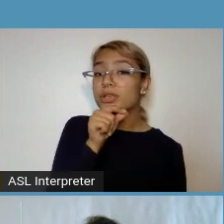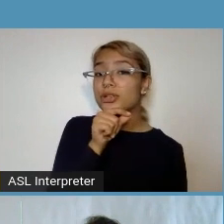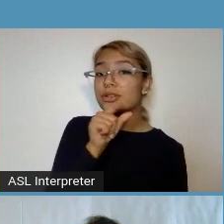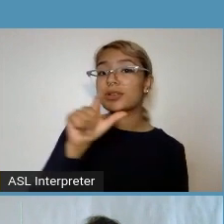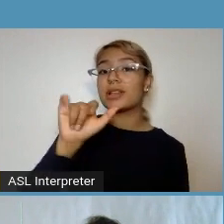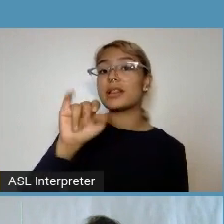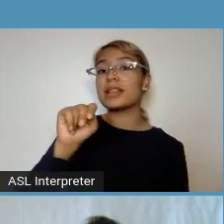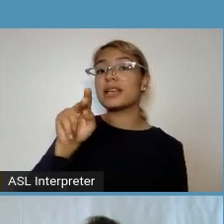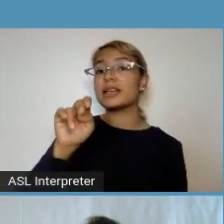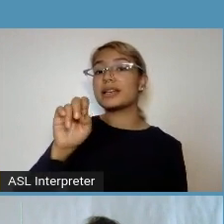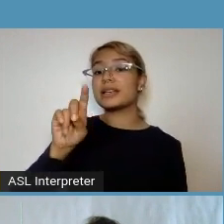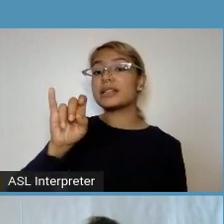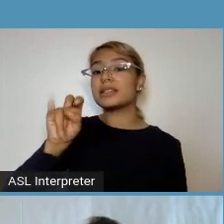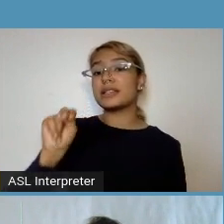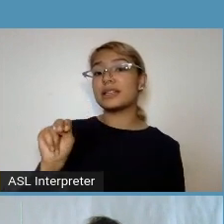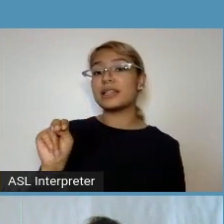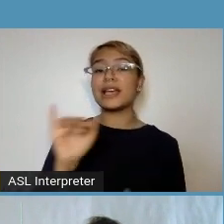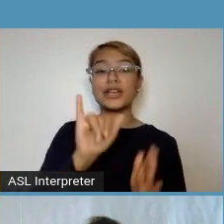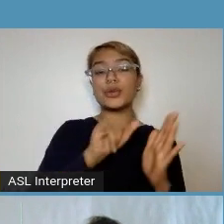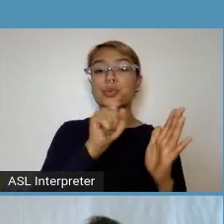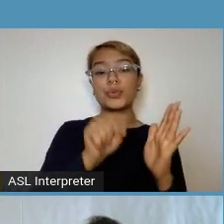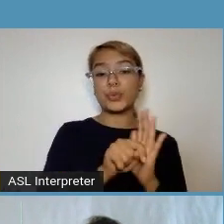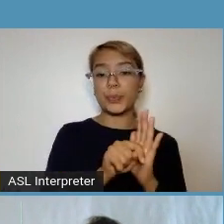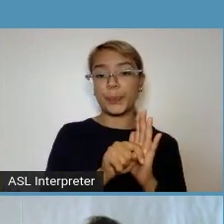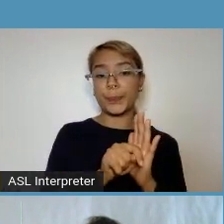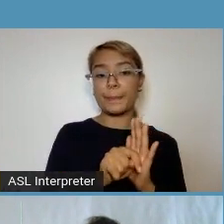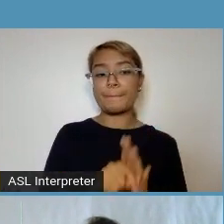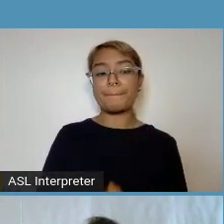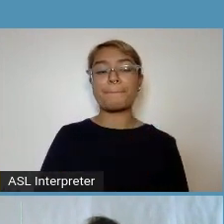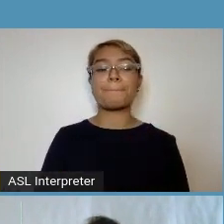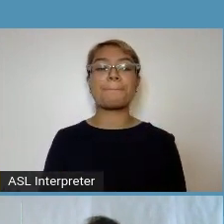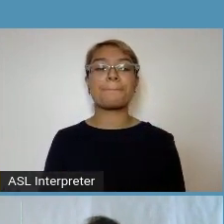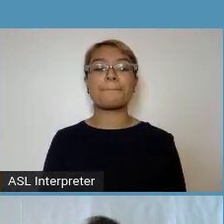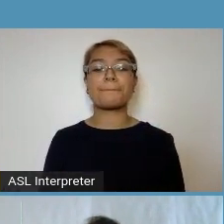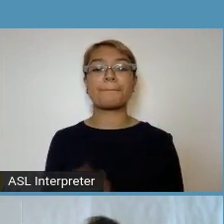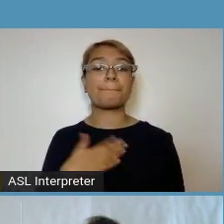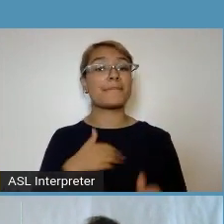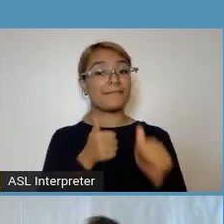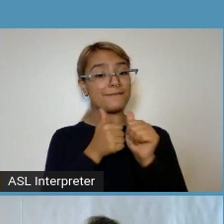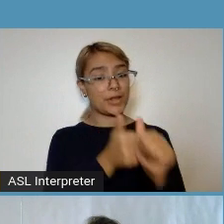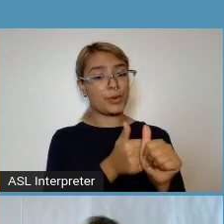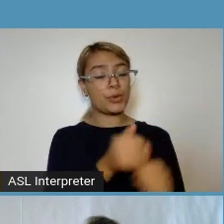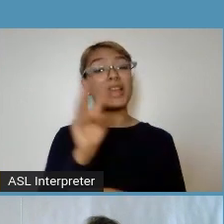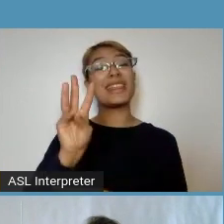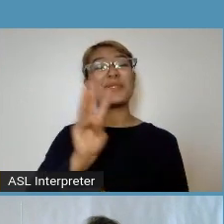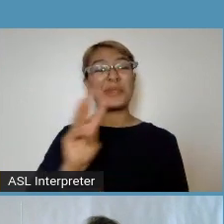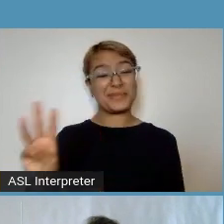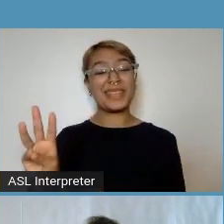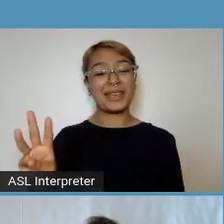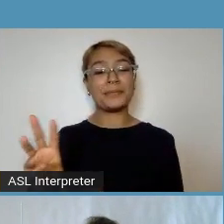LinkedIn and YouTube at Dykeman Farmhouse Museum, and our website is www